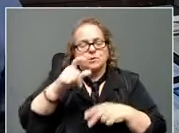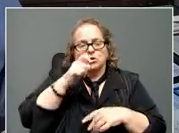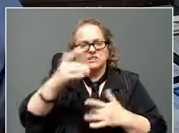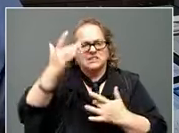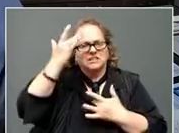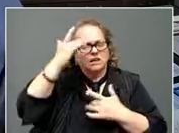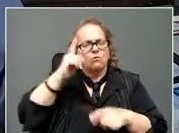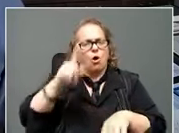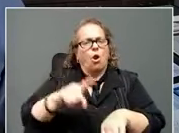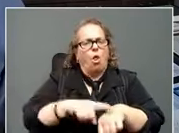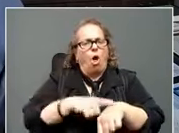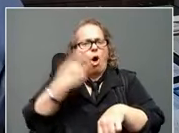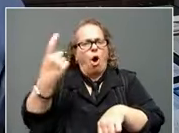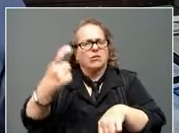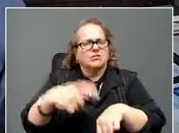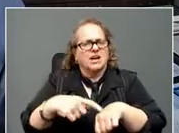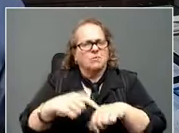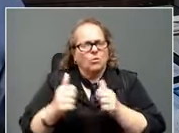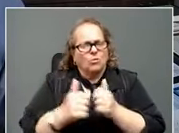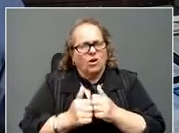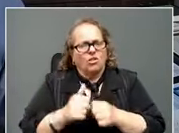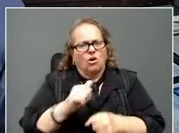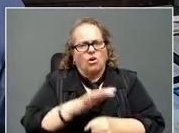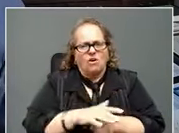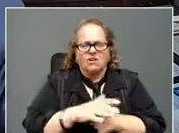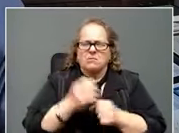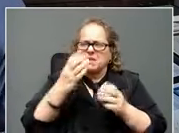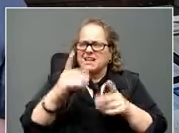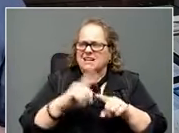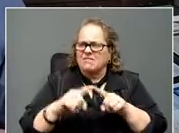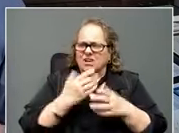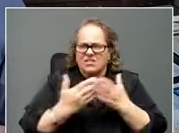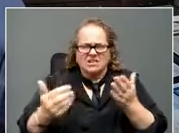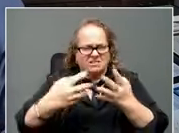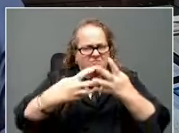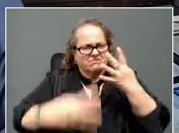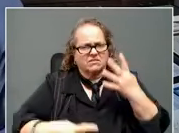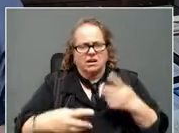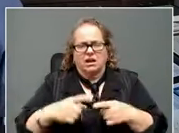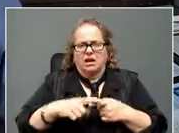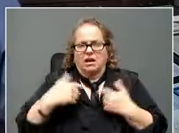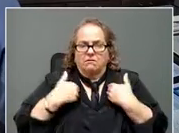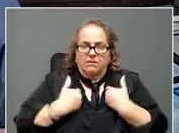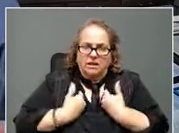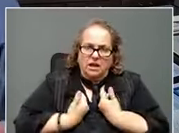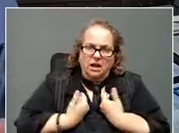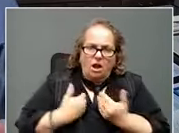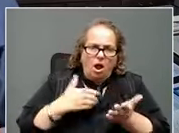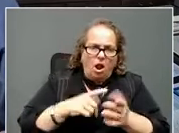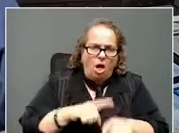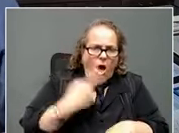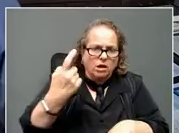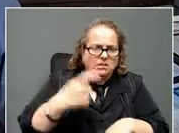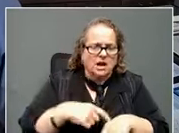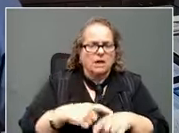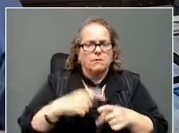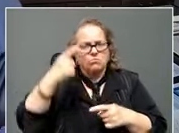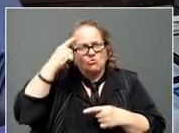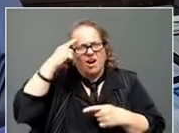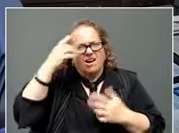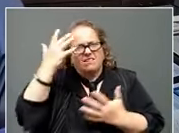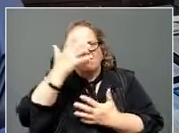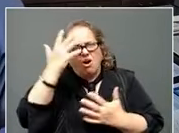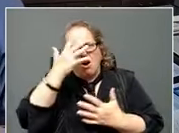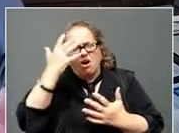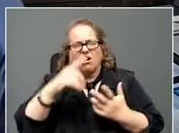a variety of things: fatigue, brain fog, difficulty with breathing. There's a syndrome that'll be described over time, I'm sure,